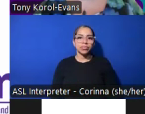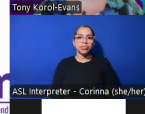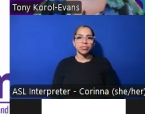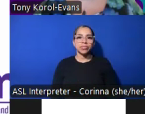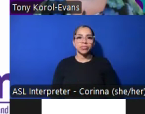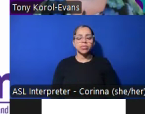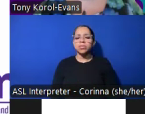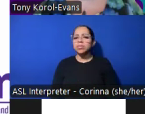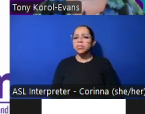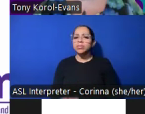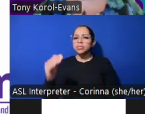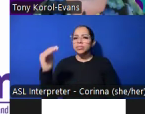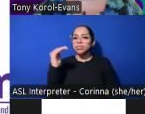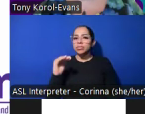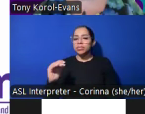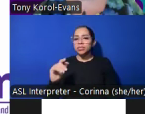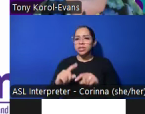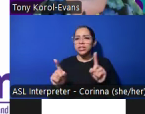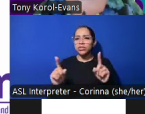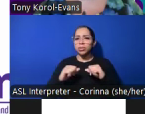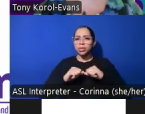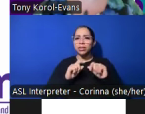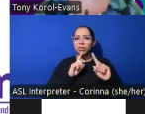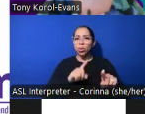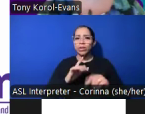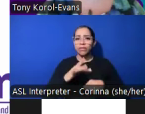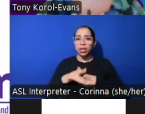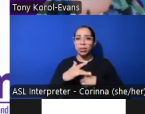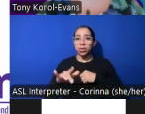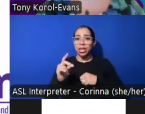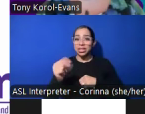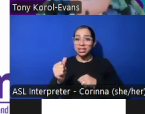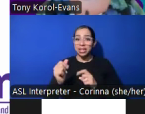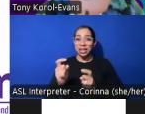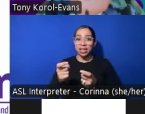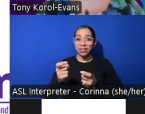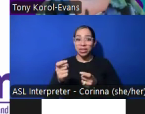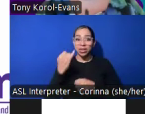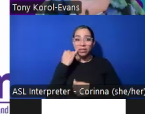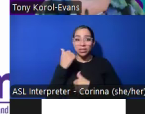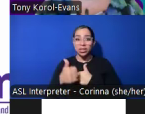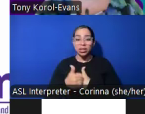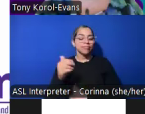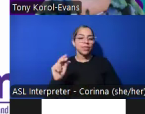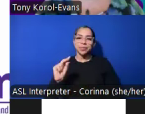is there a different order that's available that's instantly given when a dangerous? No, there is not, Tara.